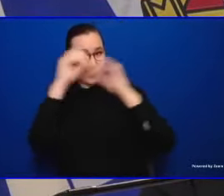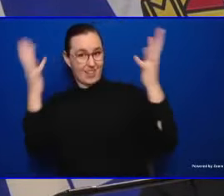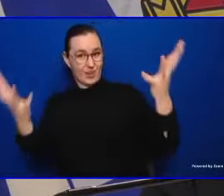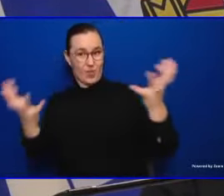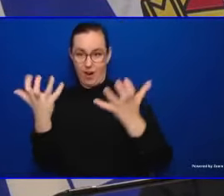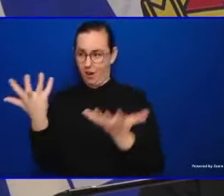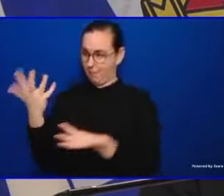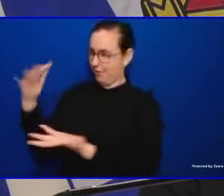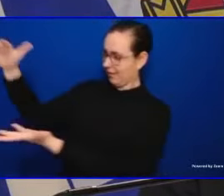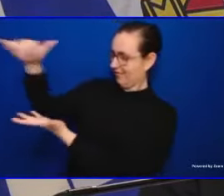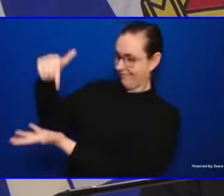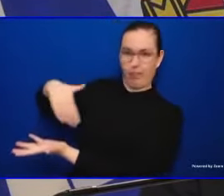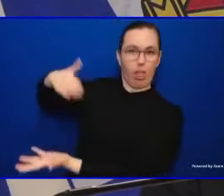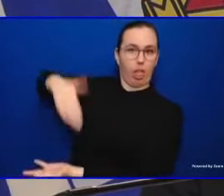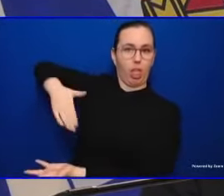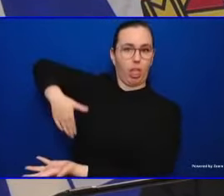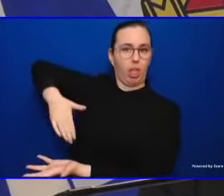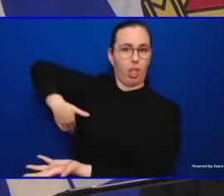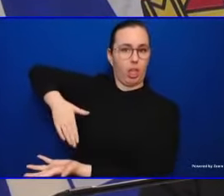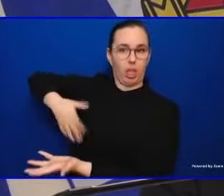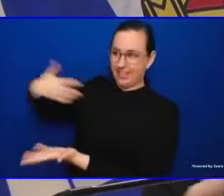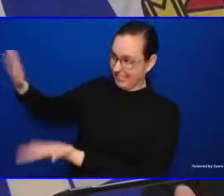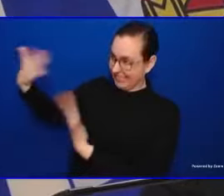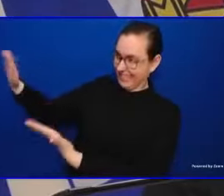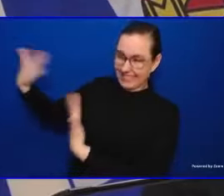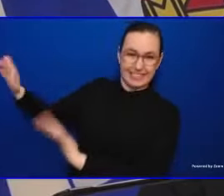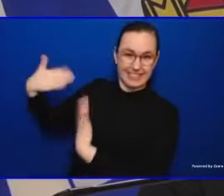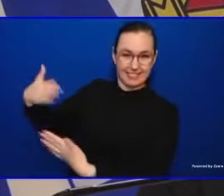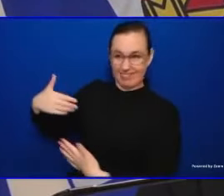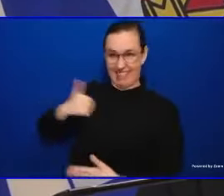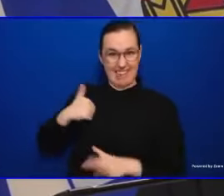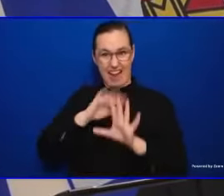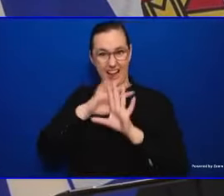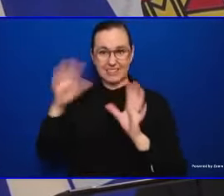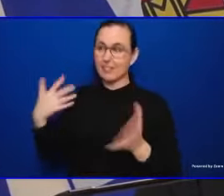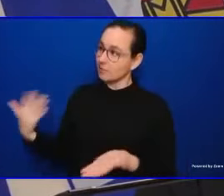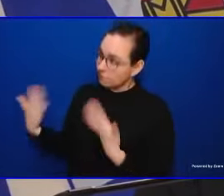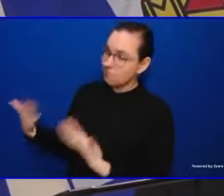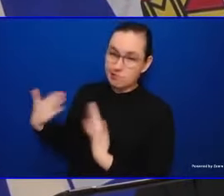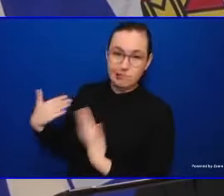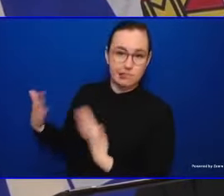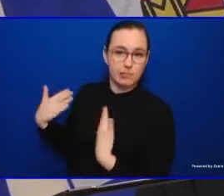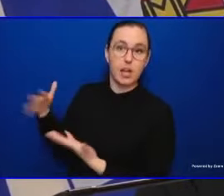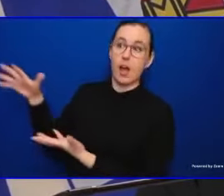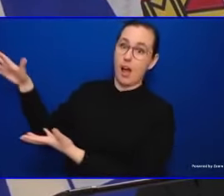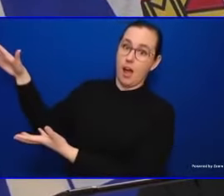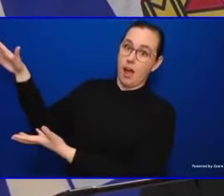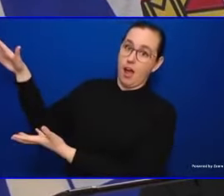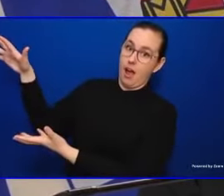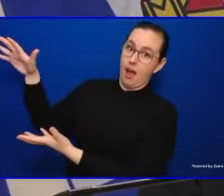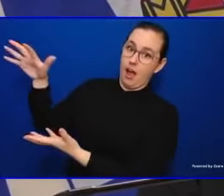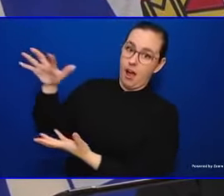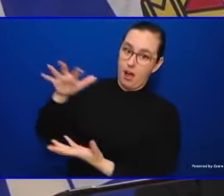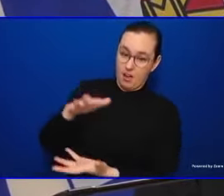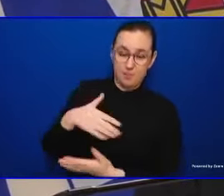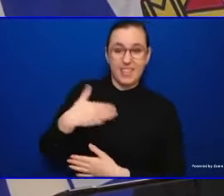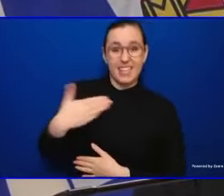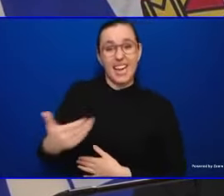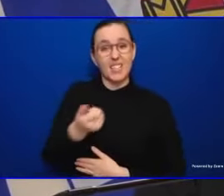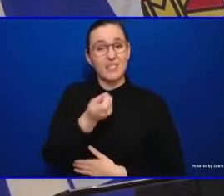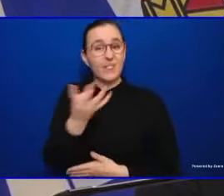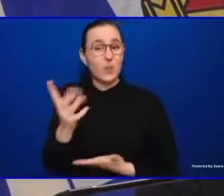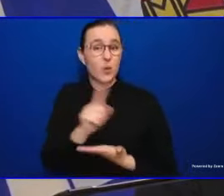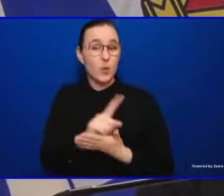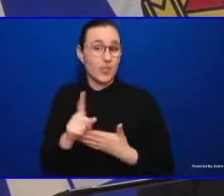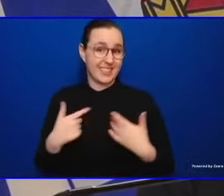or in BC. So that is coming, but it's not going to get us through this next few weeks. We need to continue to use your good judgment